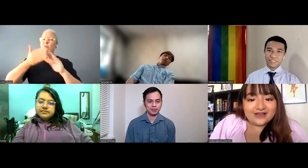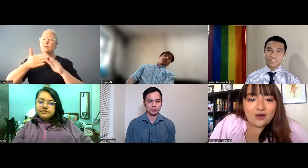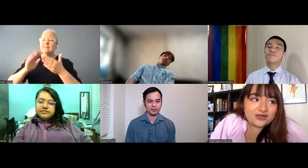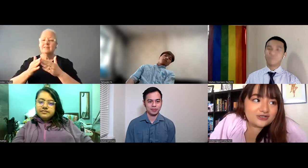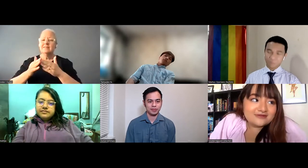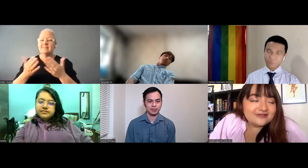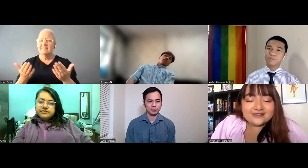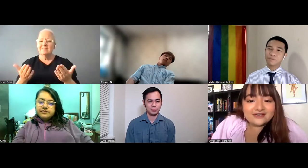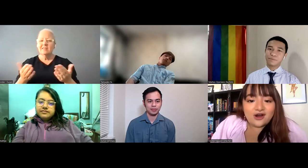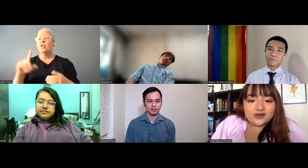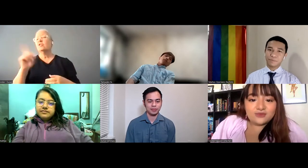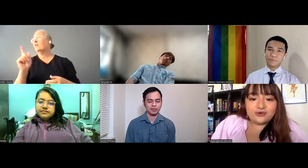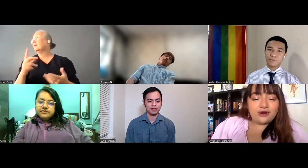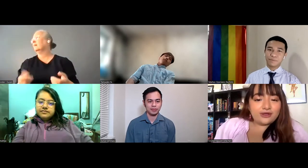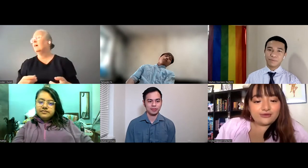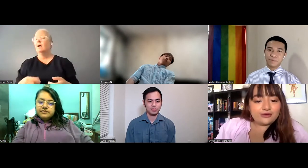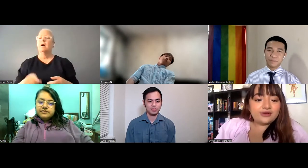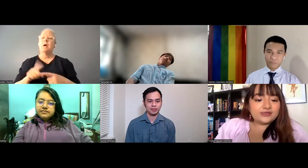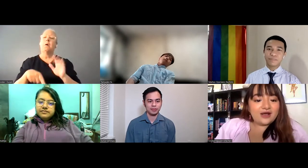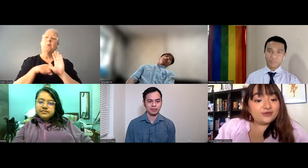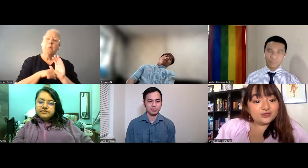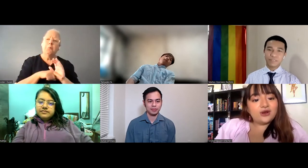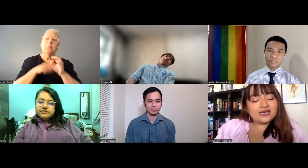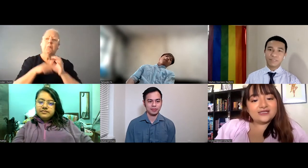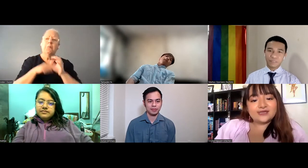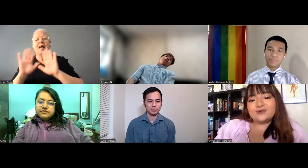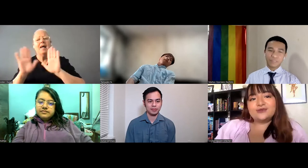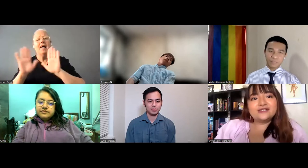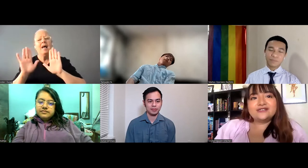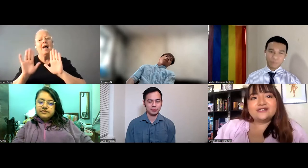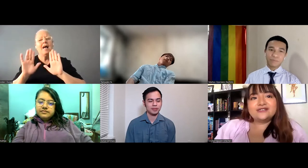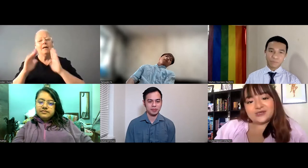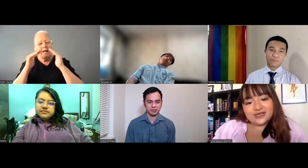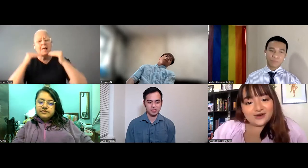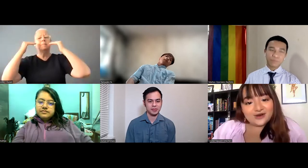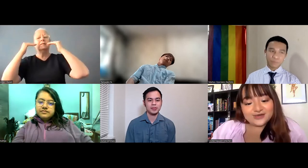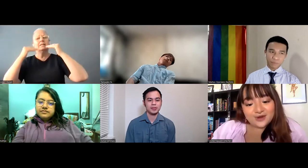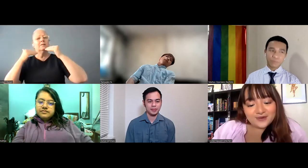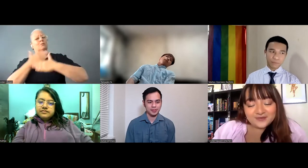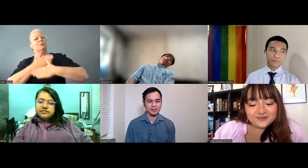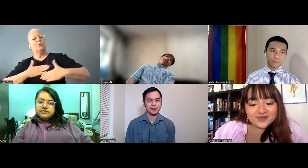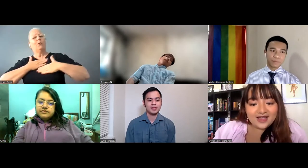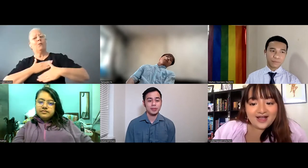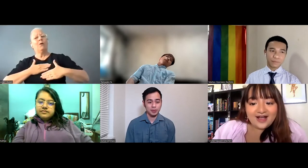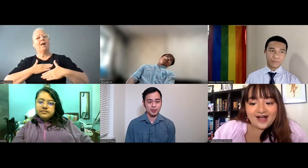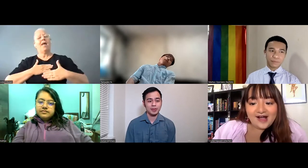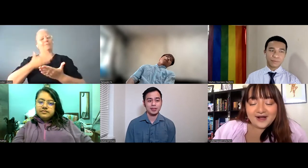how much hardship we're going through. It's about the joy and disabled authenticity there as well.